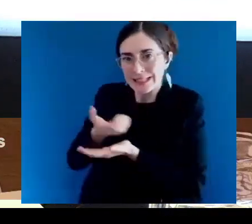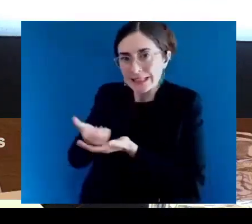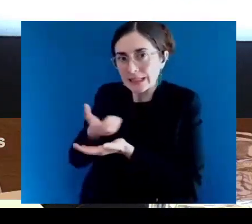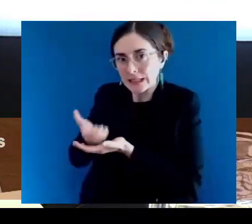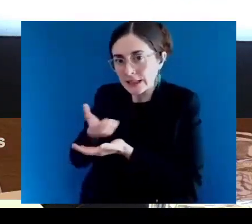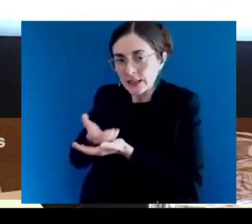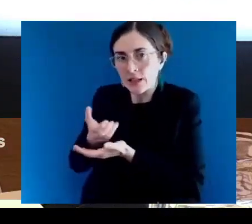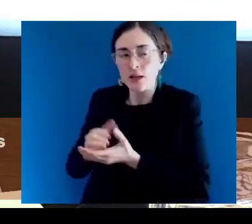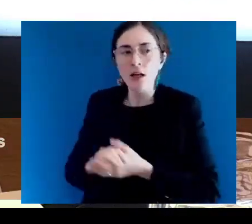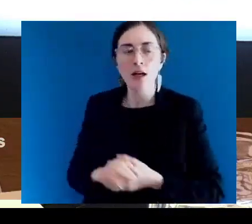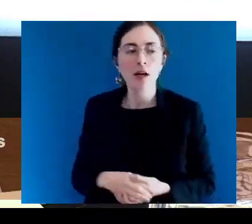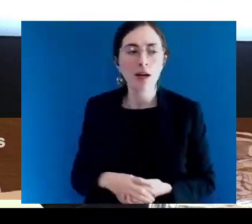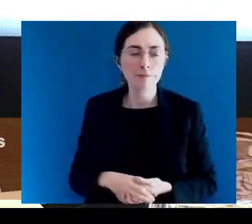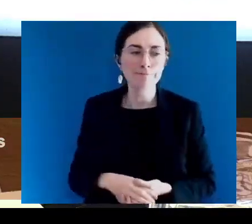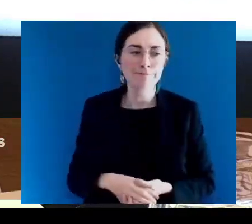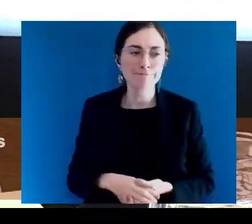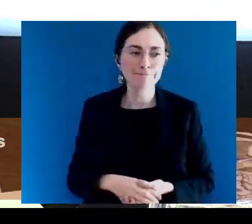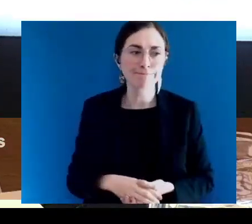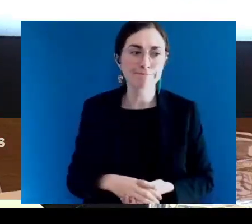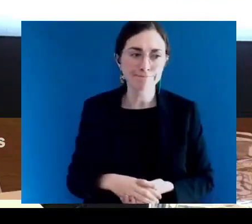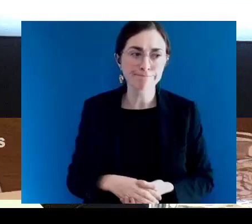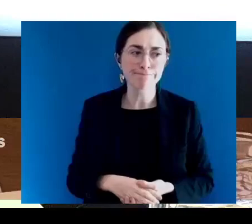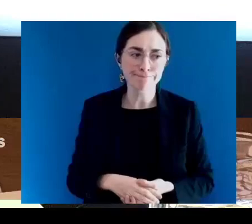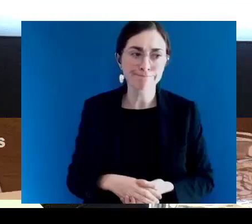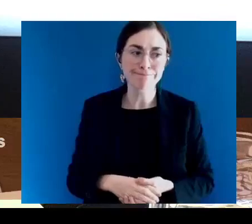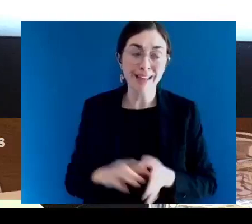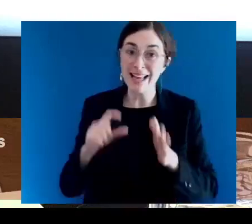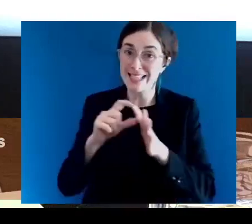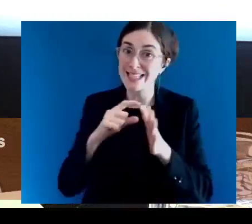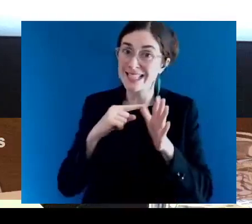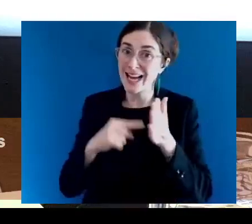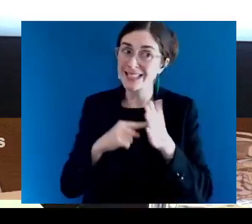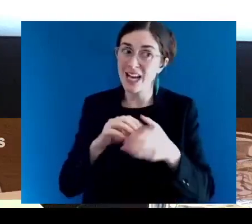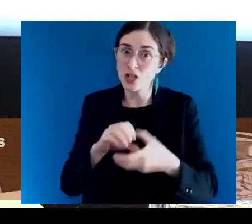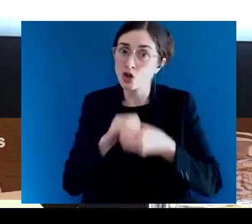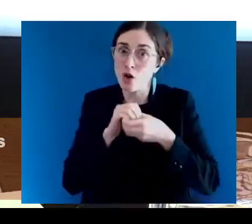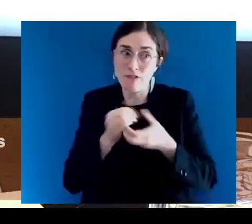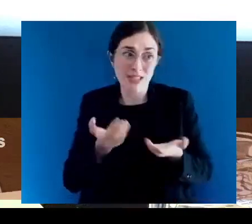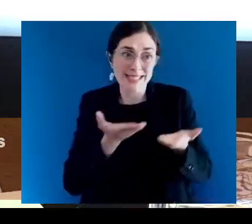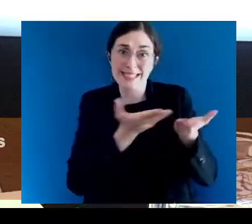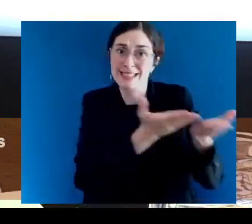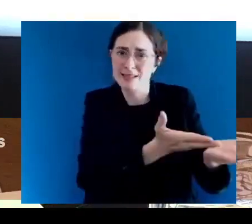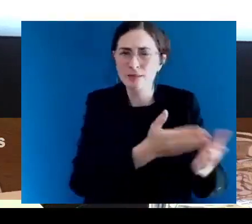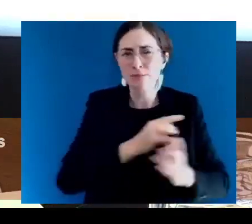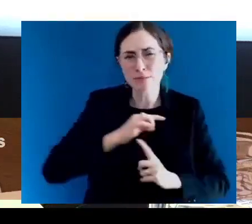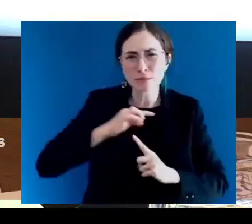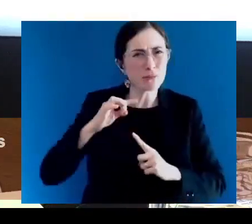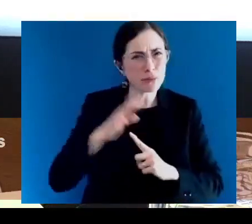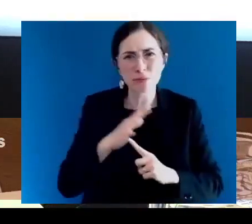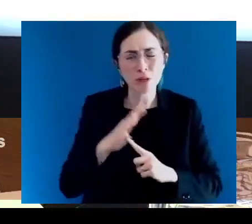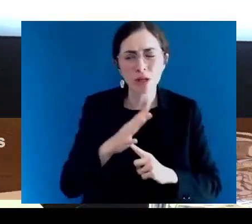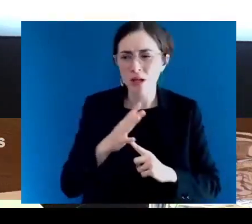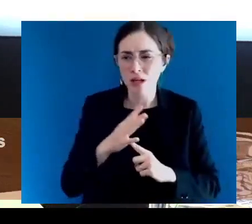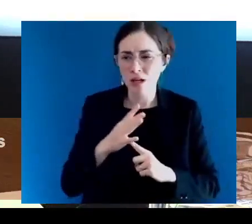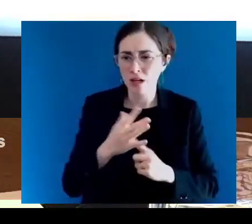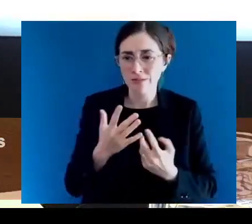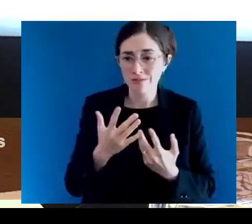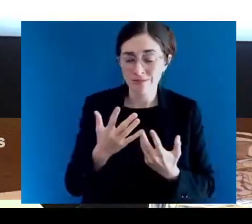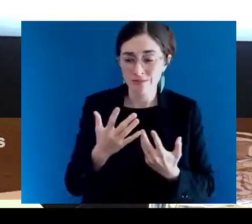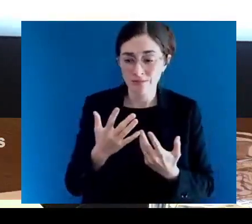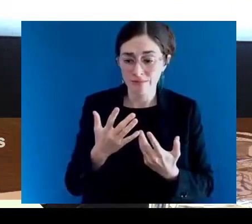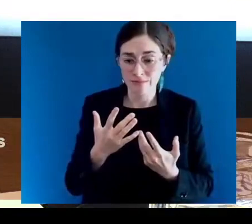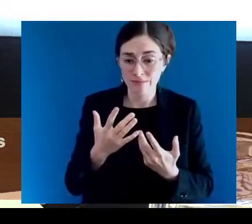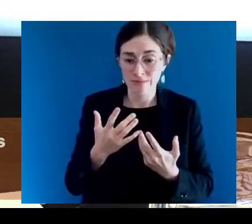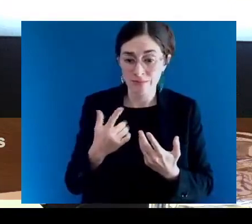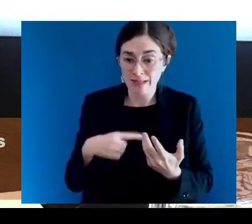whilst that data sovereignty is so critical because of it is almost a response to the